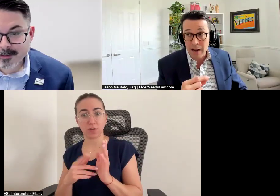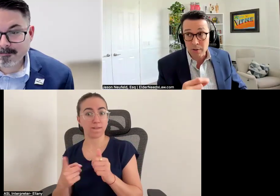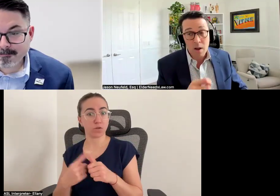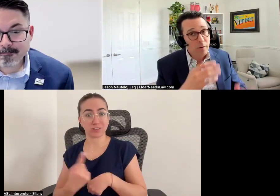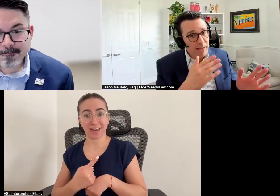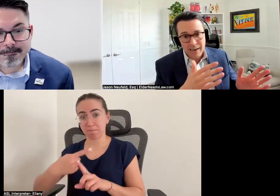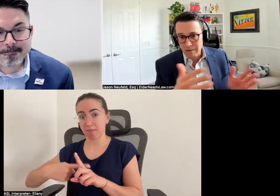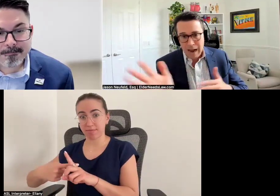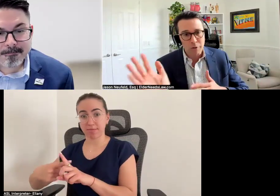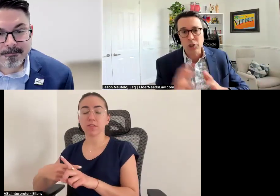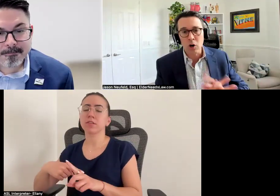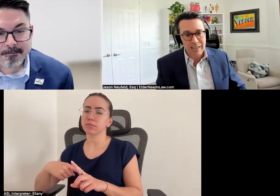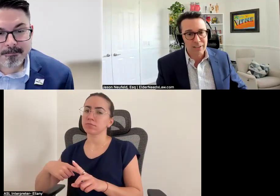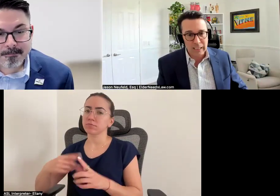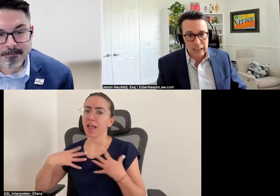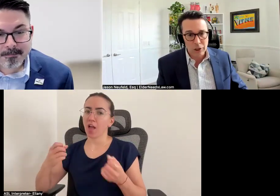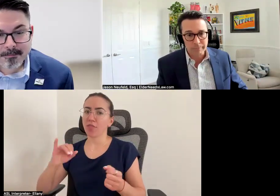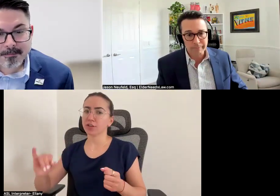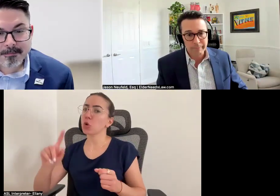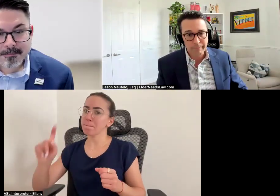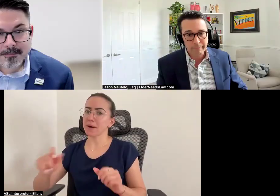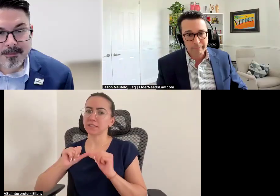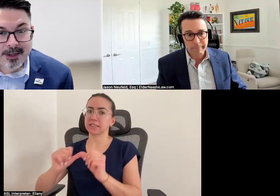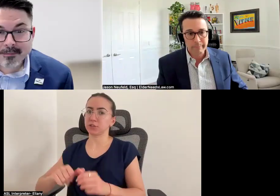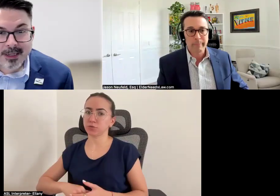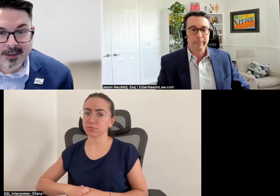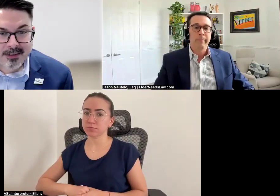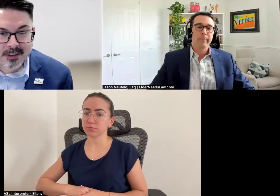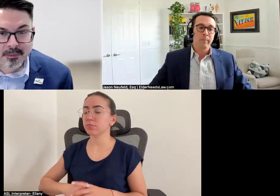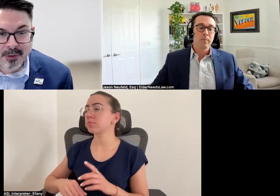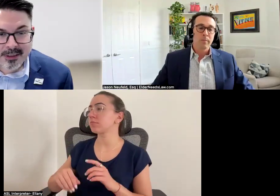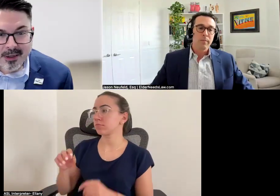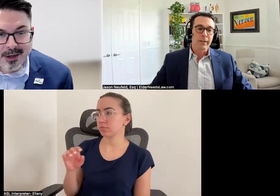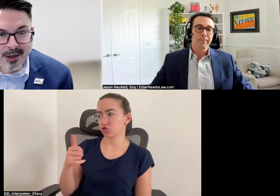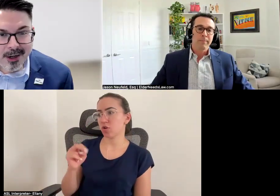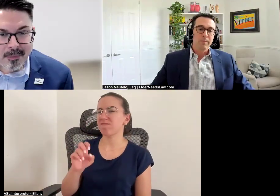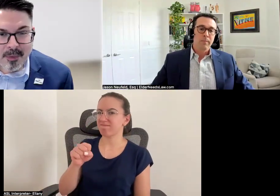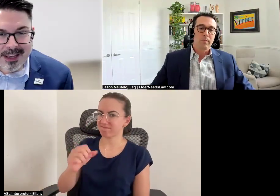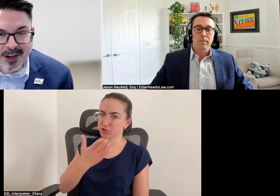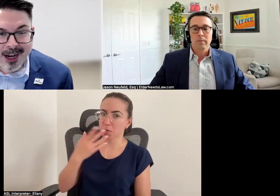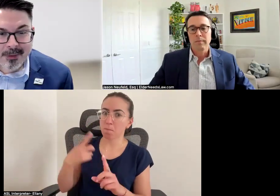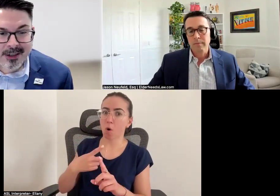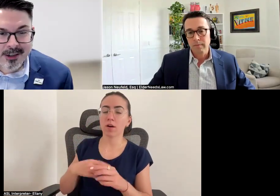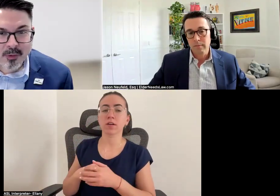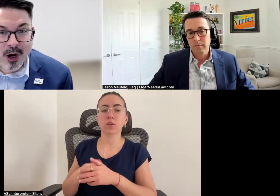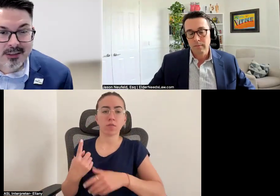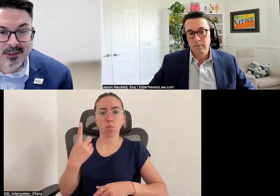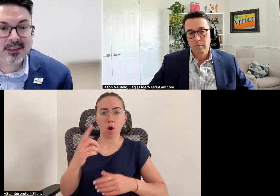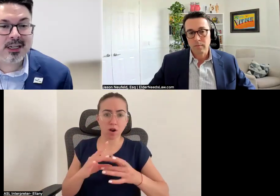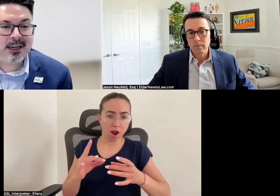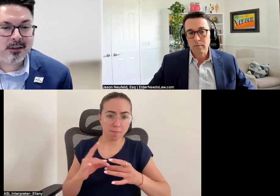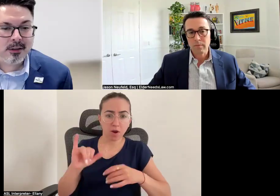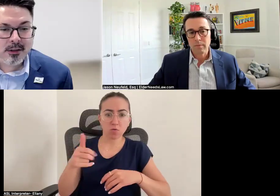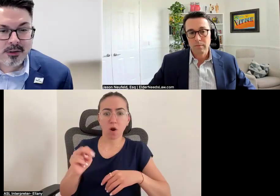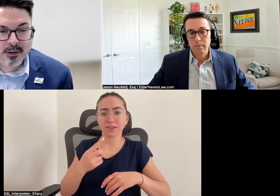every Yep. month, then health insurance has to continue. Yeah, that's a good point. We have a comment in here. Wanda